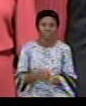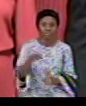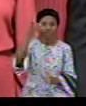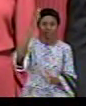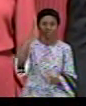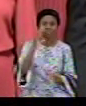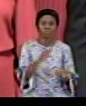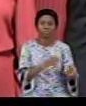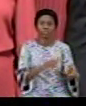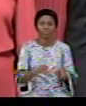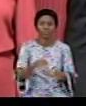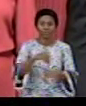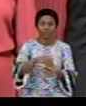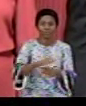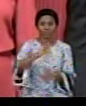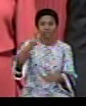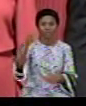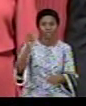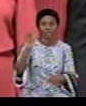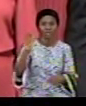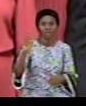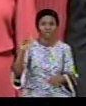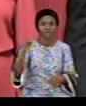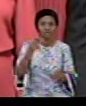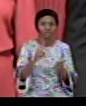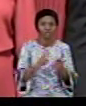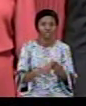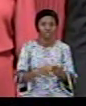God did send Jonah to